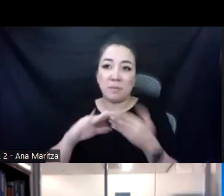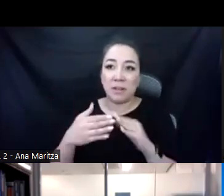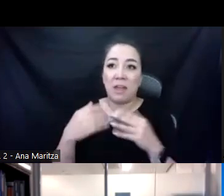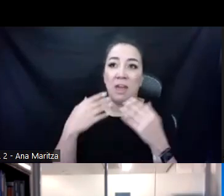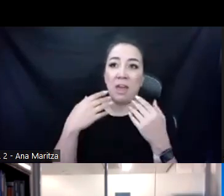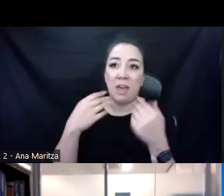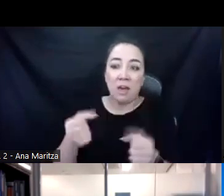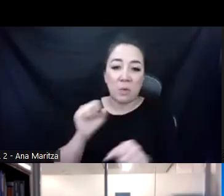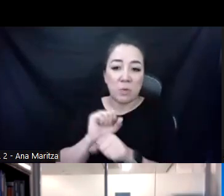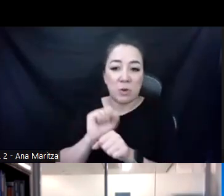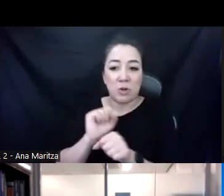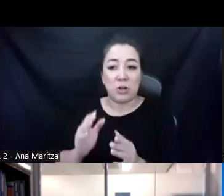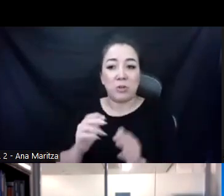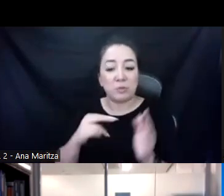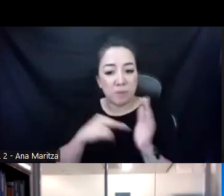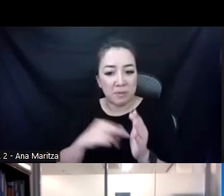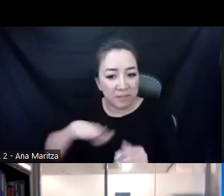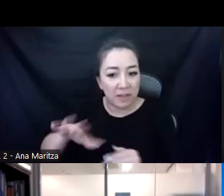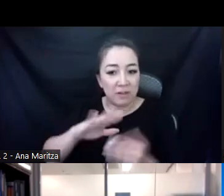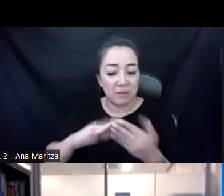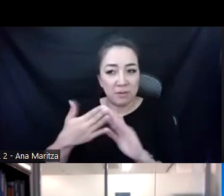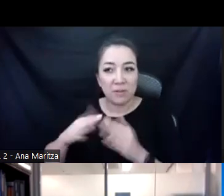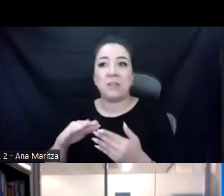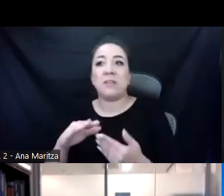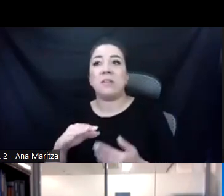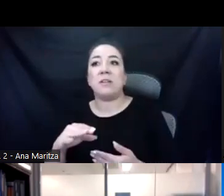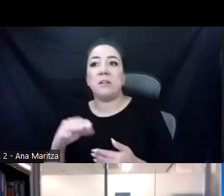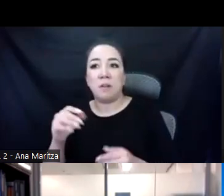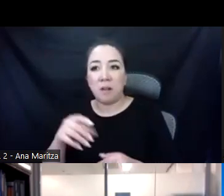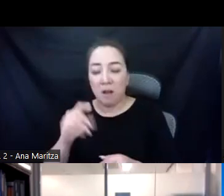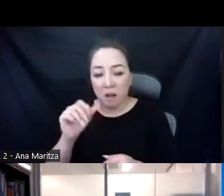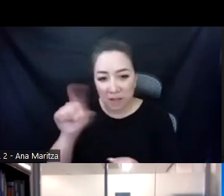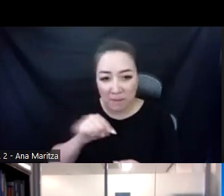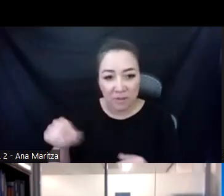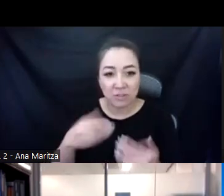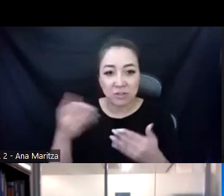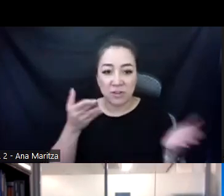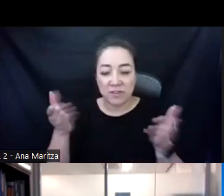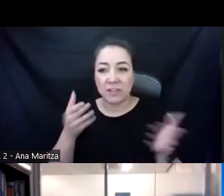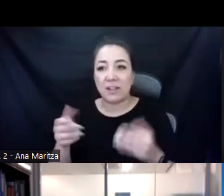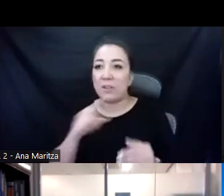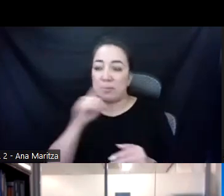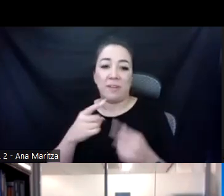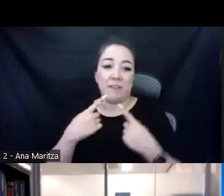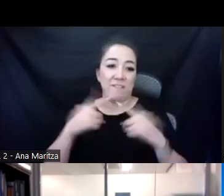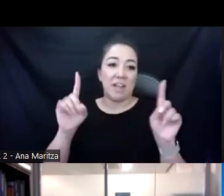their communities, accessing hospice, palliative care, Alzheimer's services across the board, and it's been really effective. So